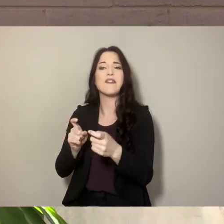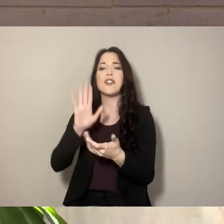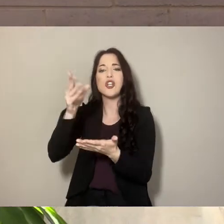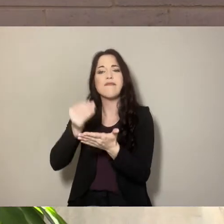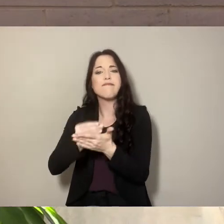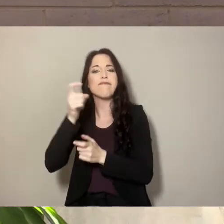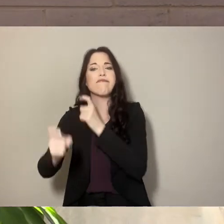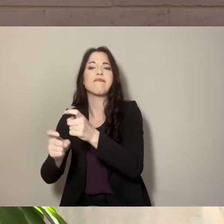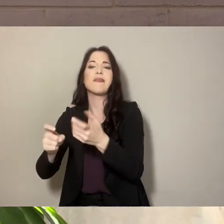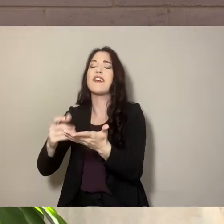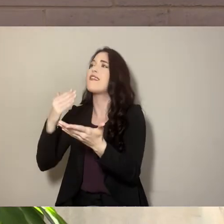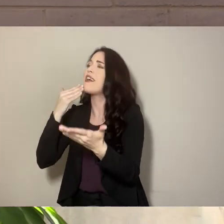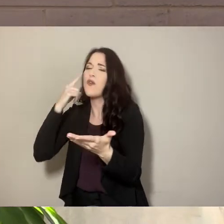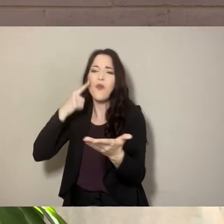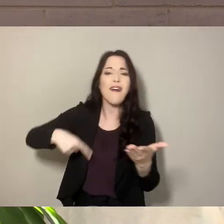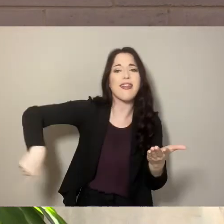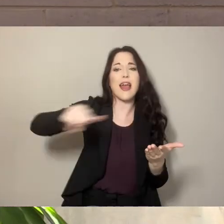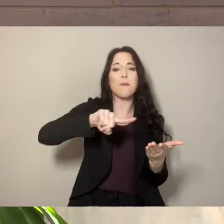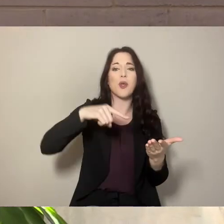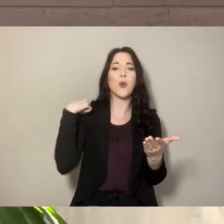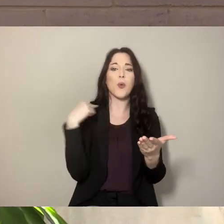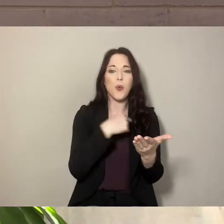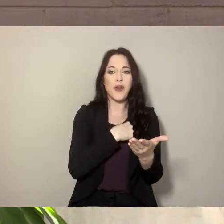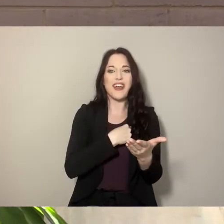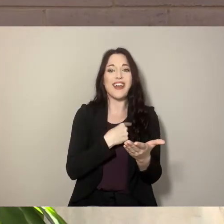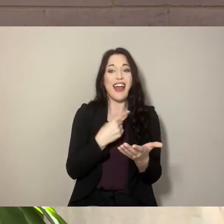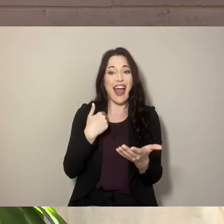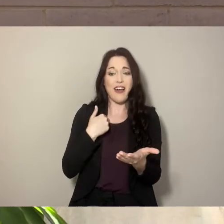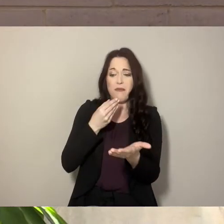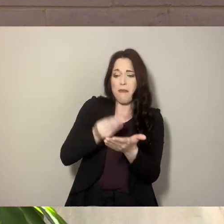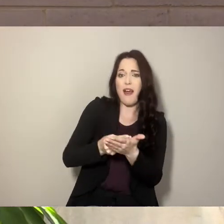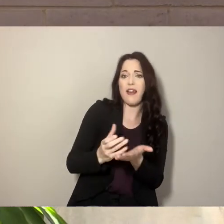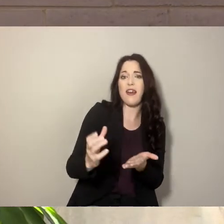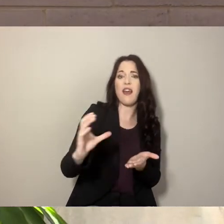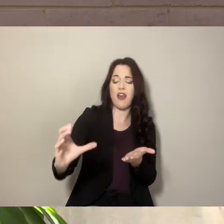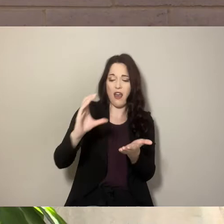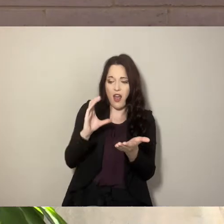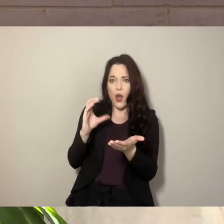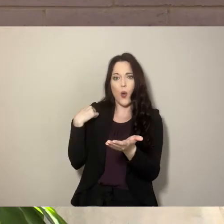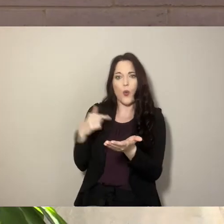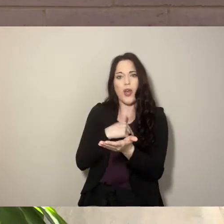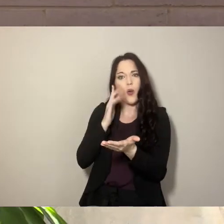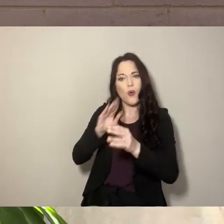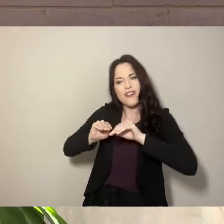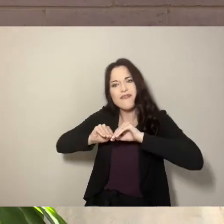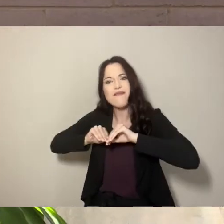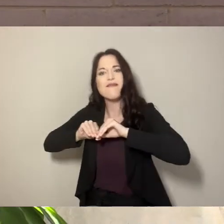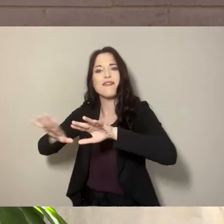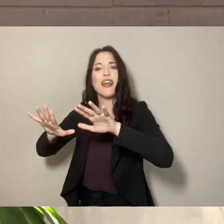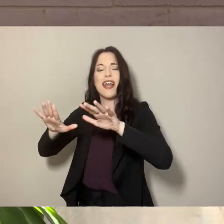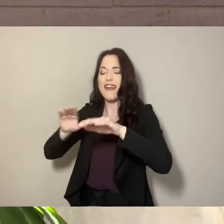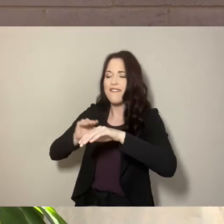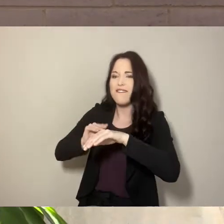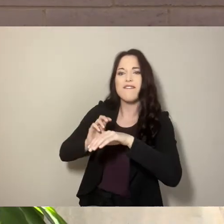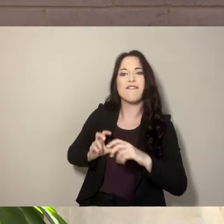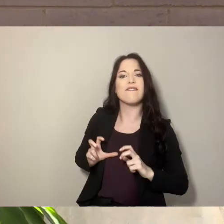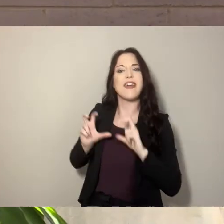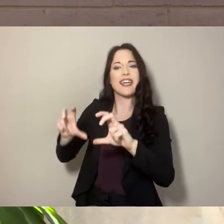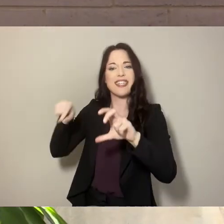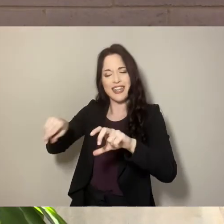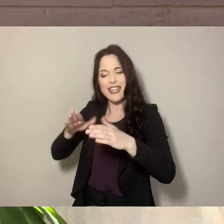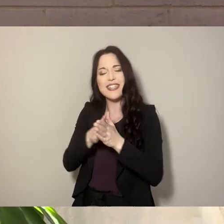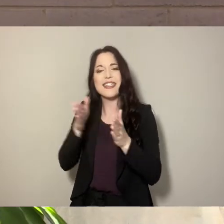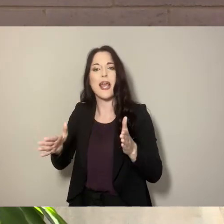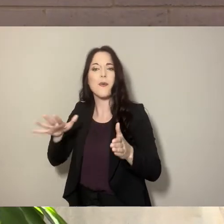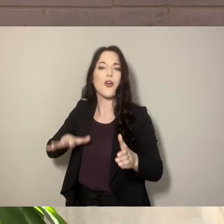financial resources, that we might help bring love into this neighborhood and beyond. We praise you, and again